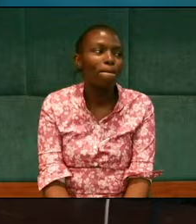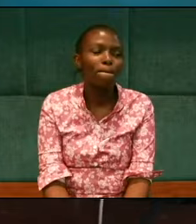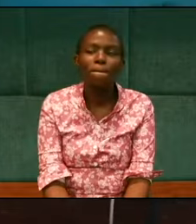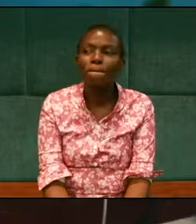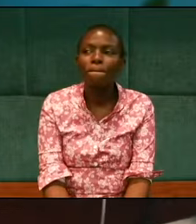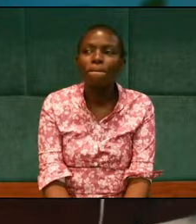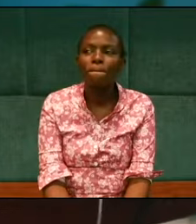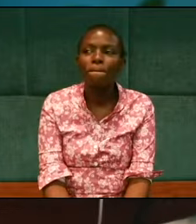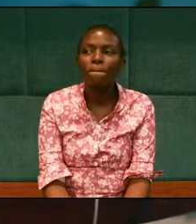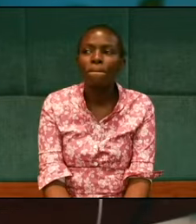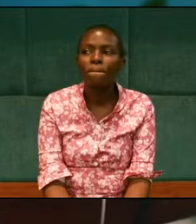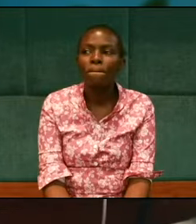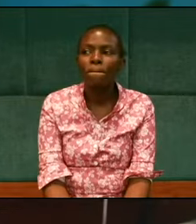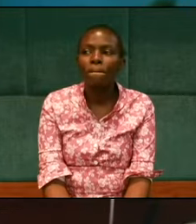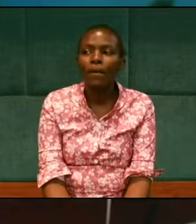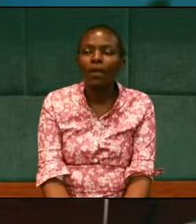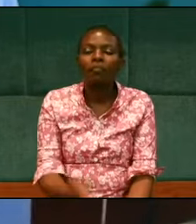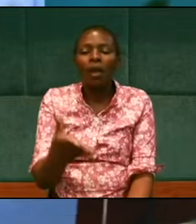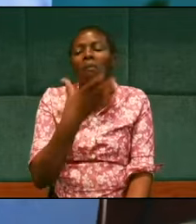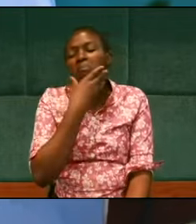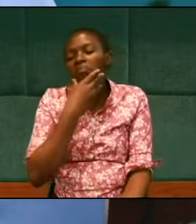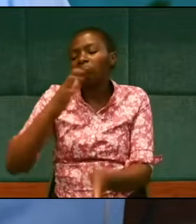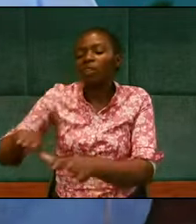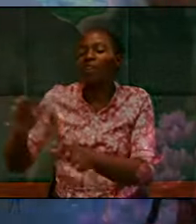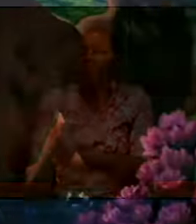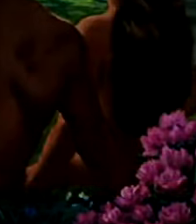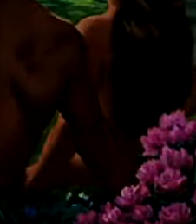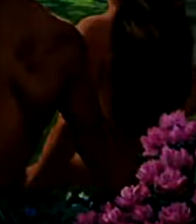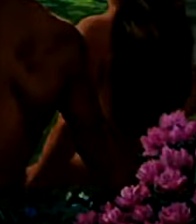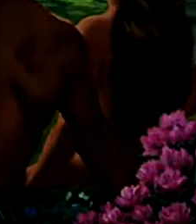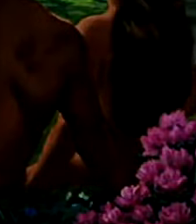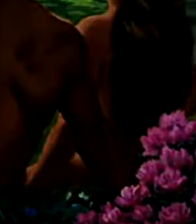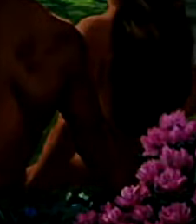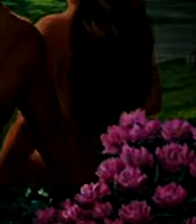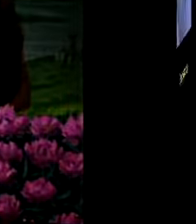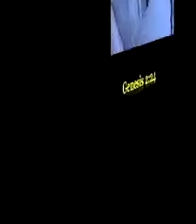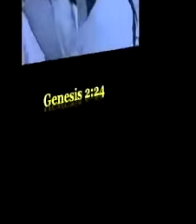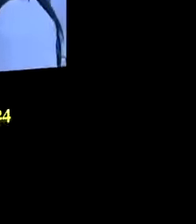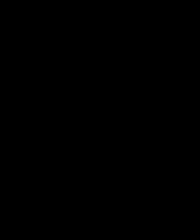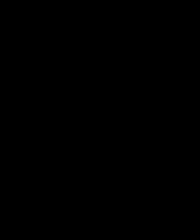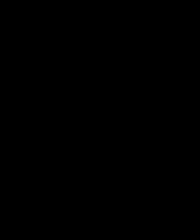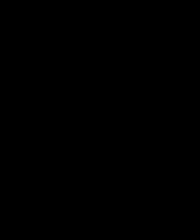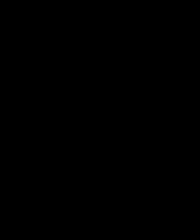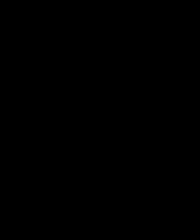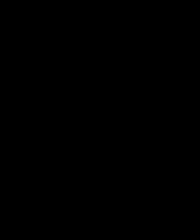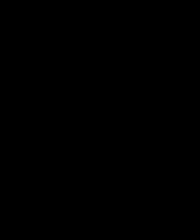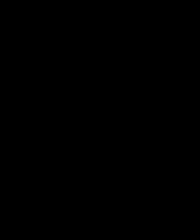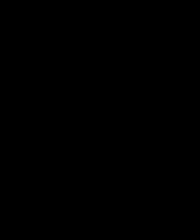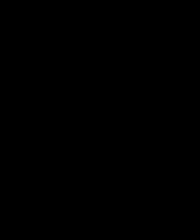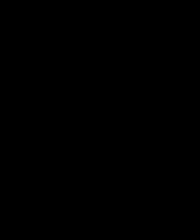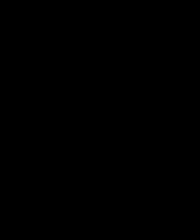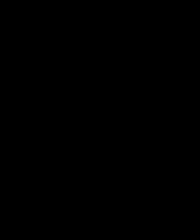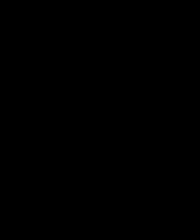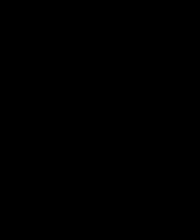Look at it very carefully. Therefore shall a man leave his father and his mother, a man, a woman. I submit tonight, marriage